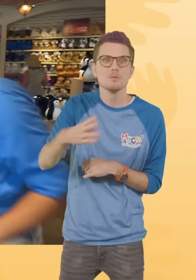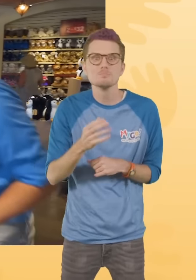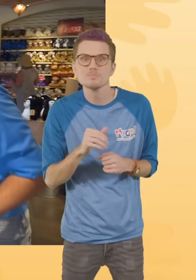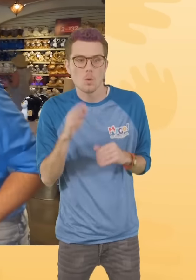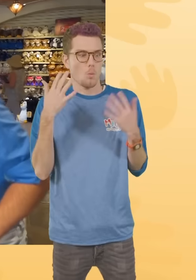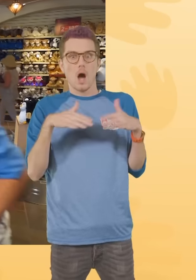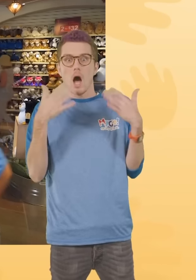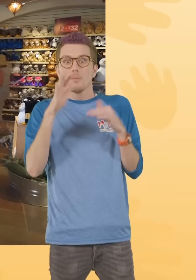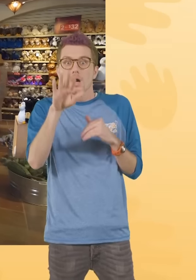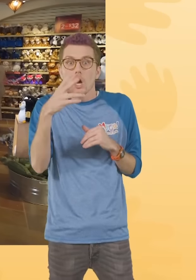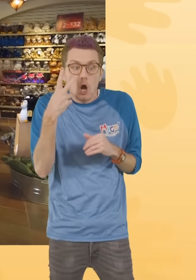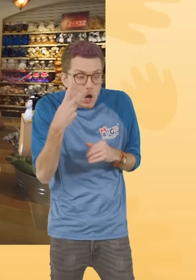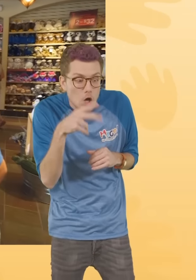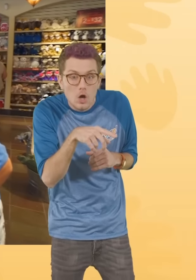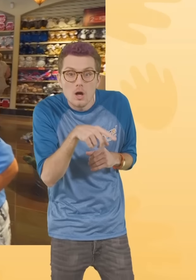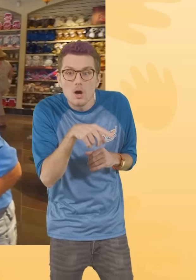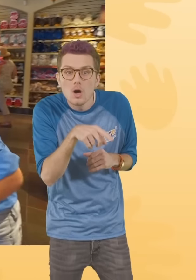Whoa, look!